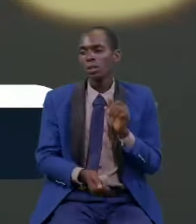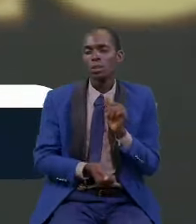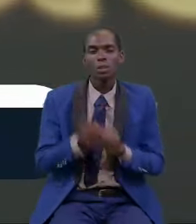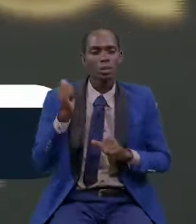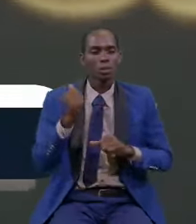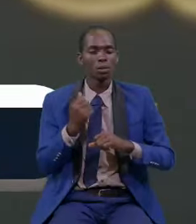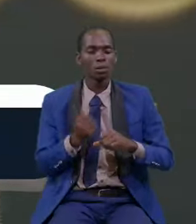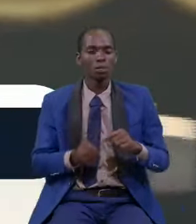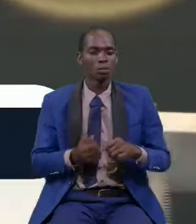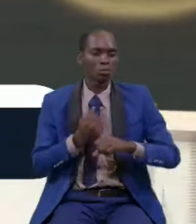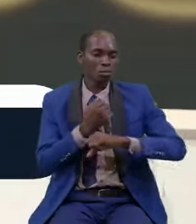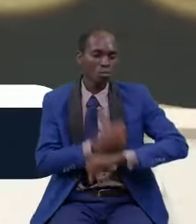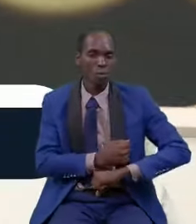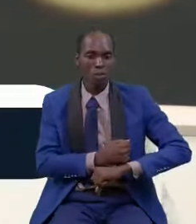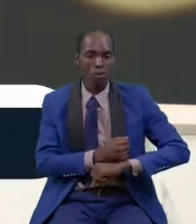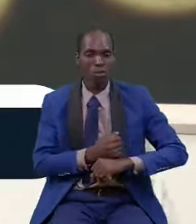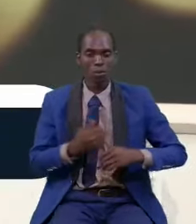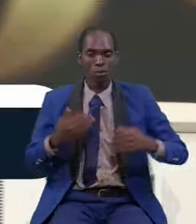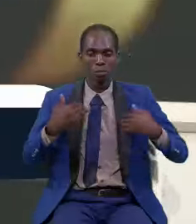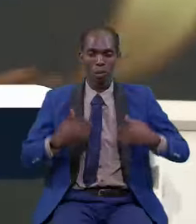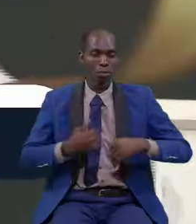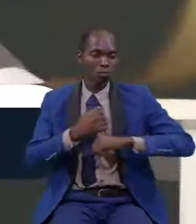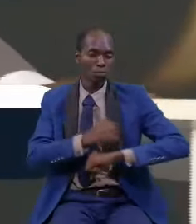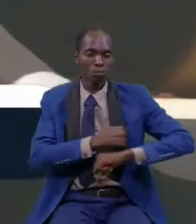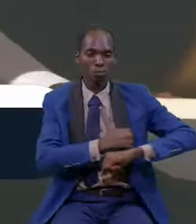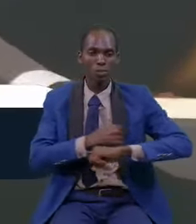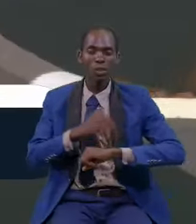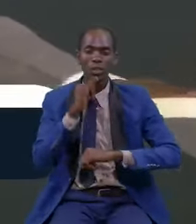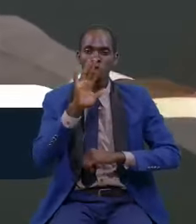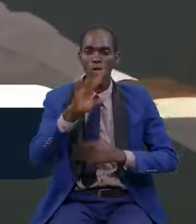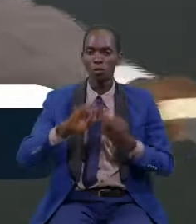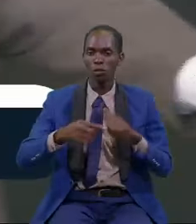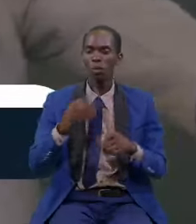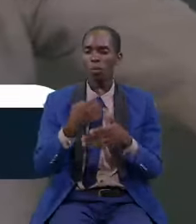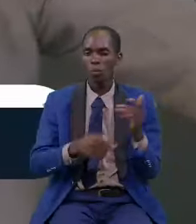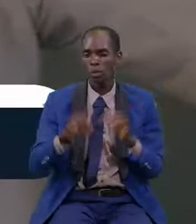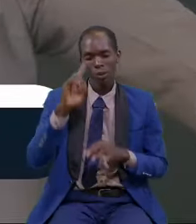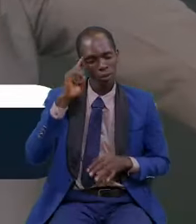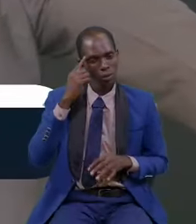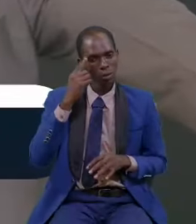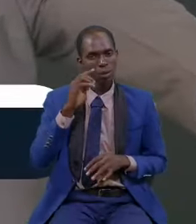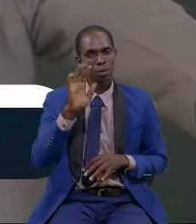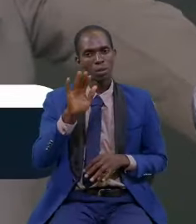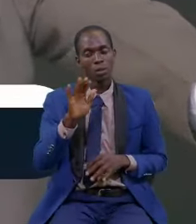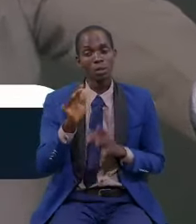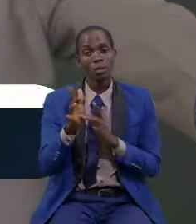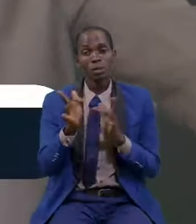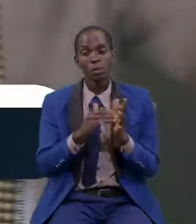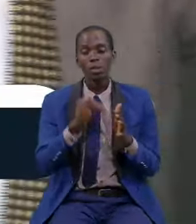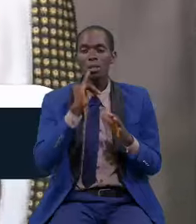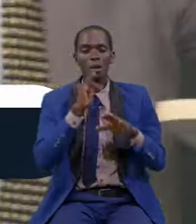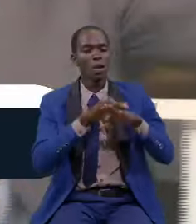bodyguard in your nation being your friend? And Jesus is more than them all. And